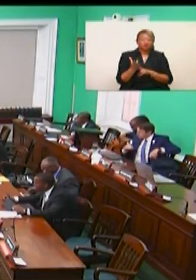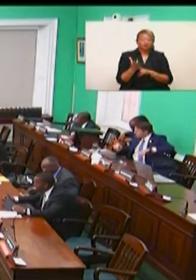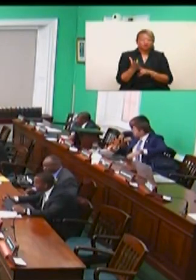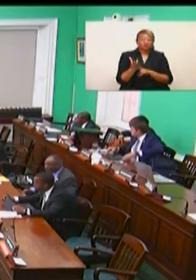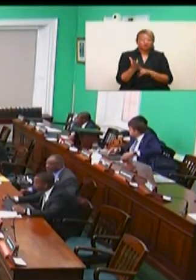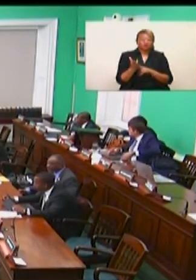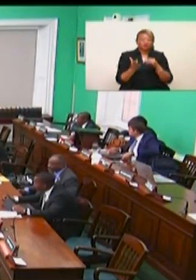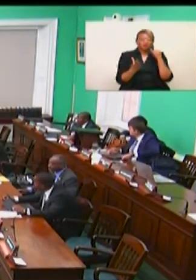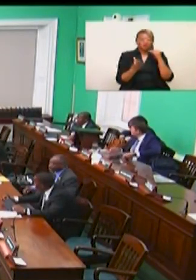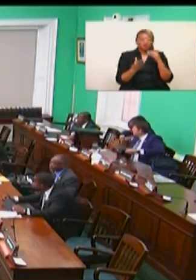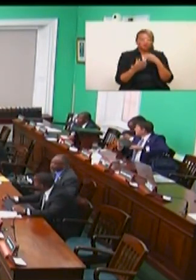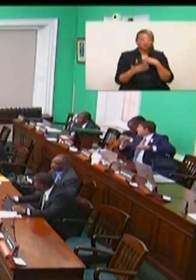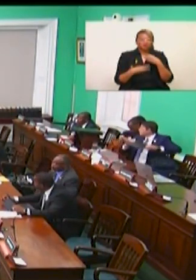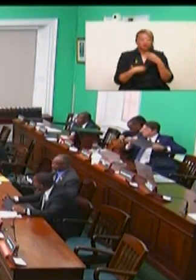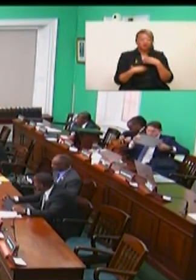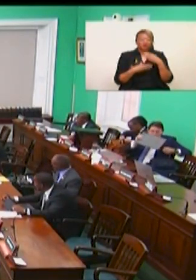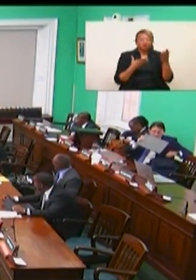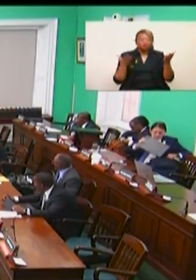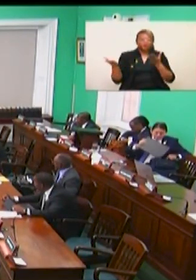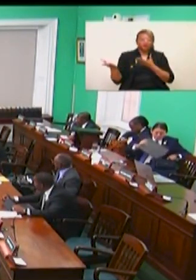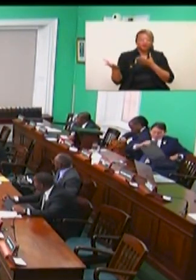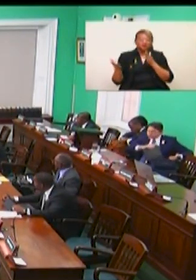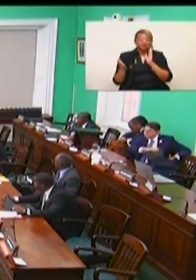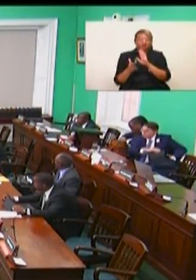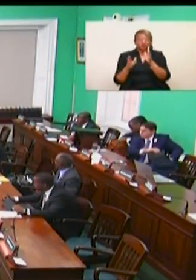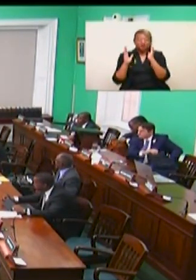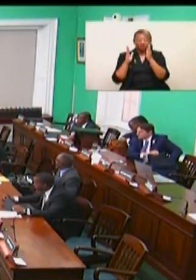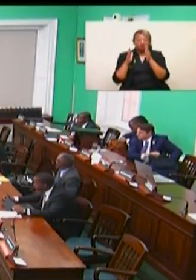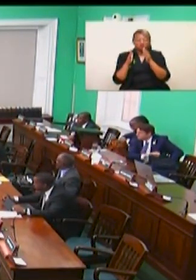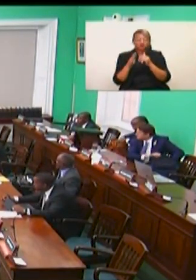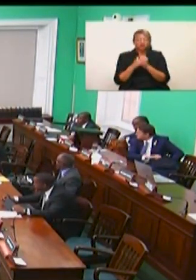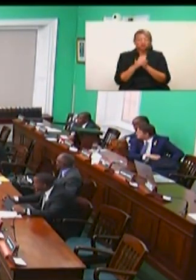if you're concerned, I'm just bringing that for your attention.